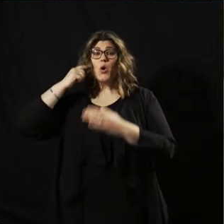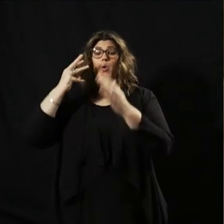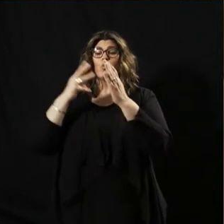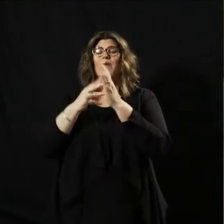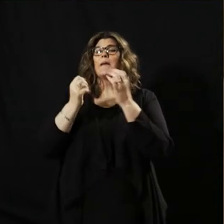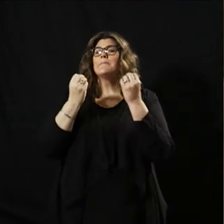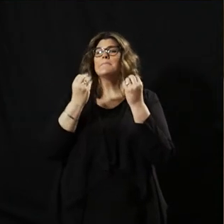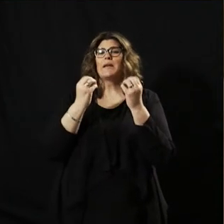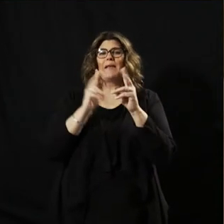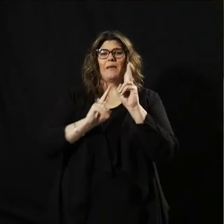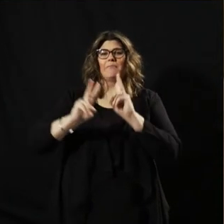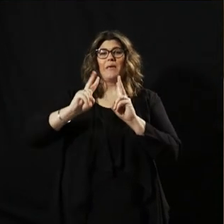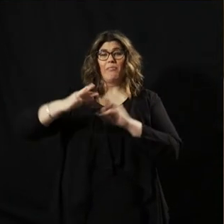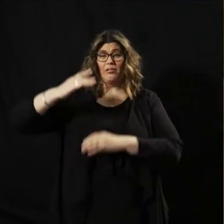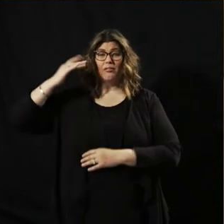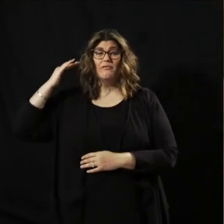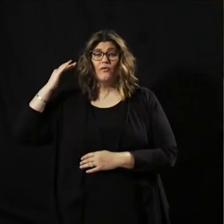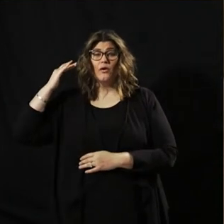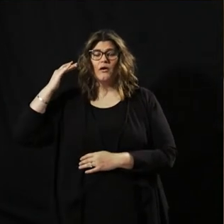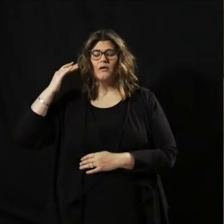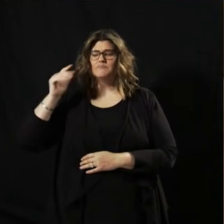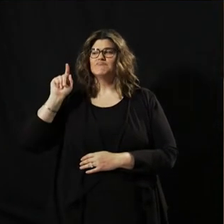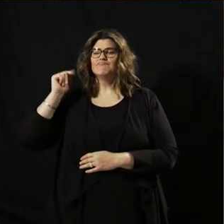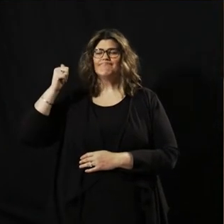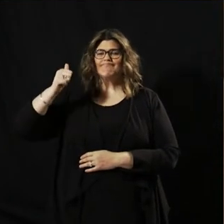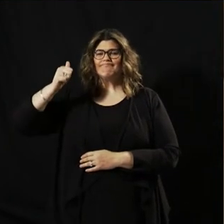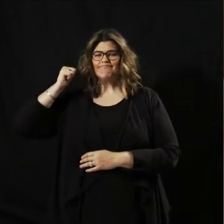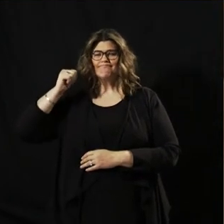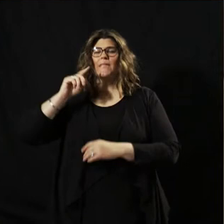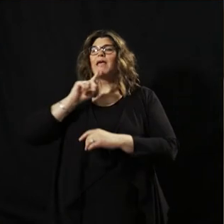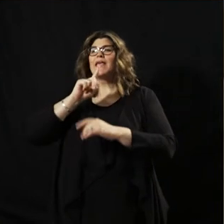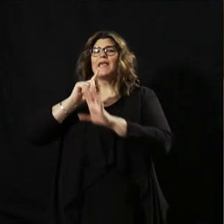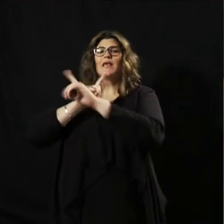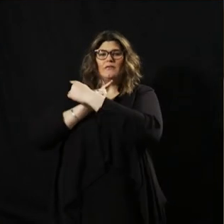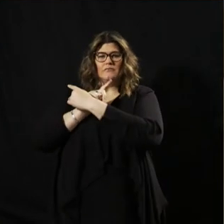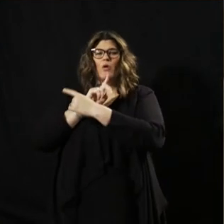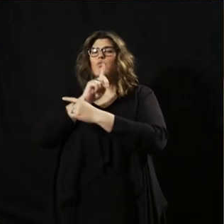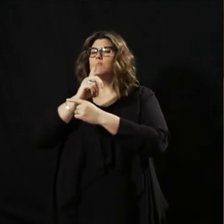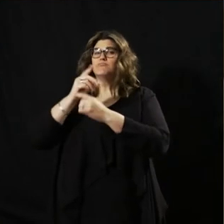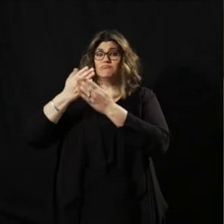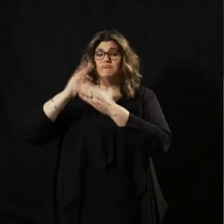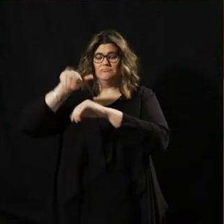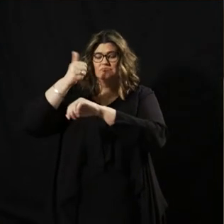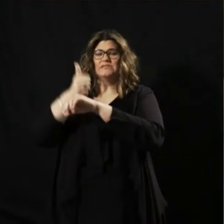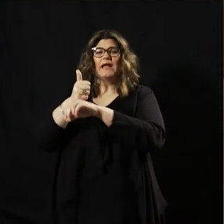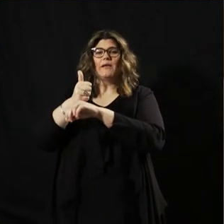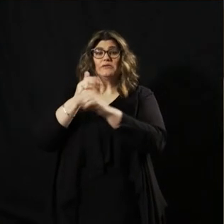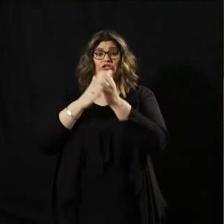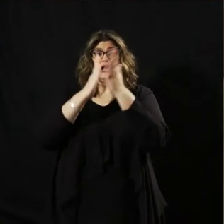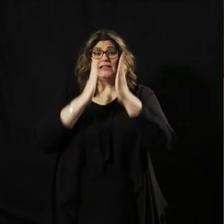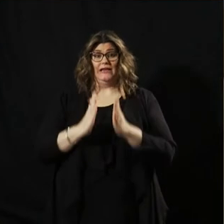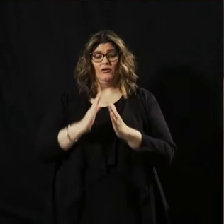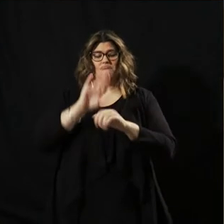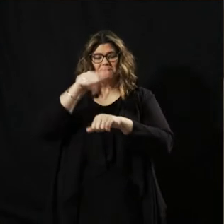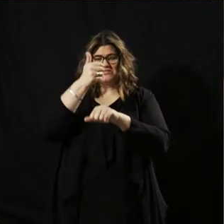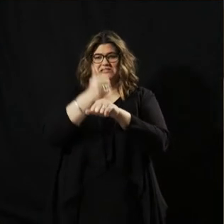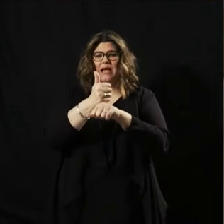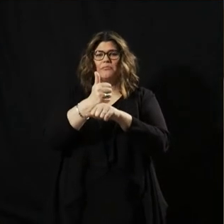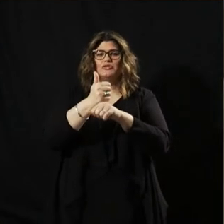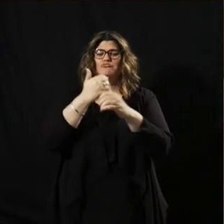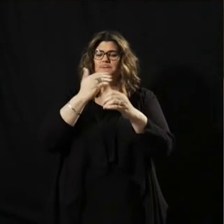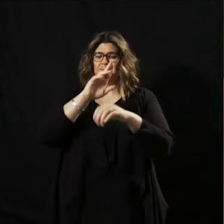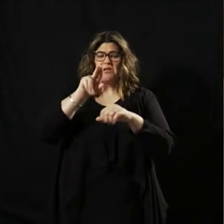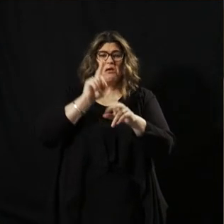peoples, a leader and commander of nations, so shall you summon a nation you knew